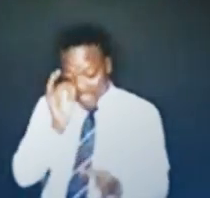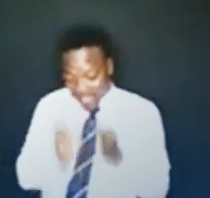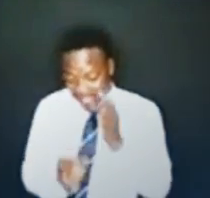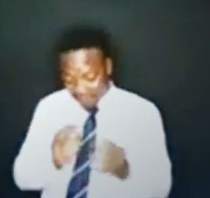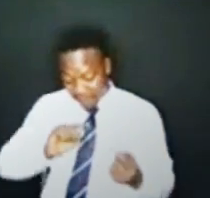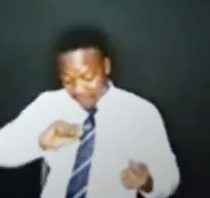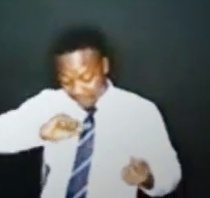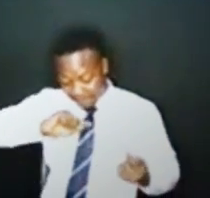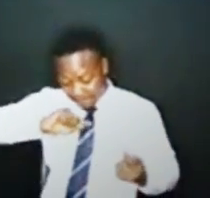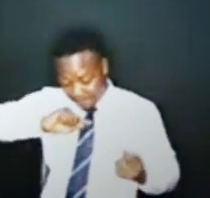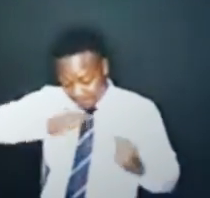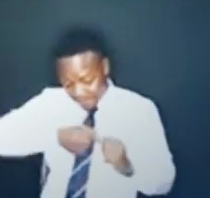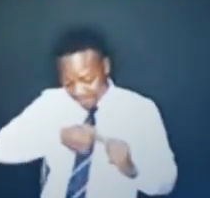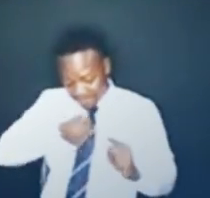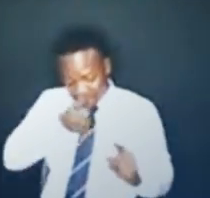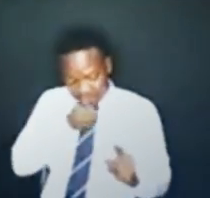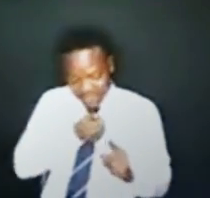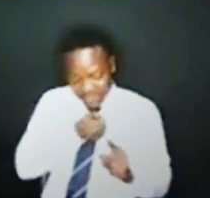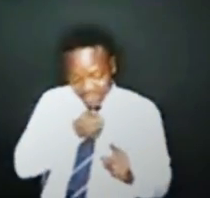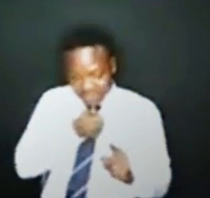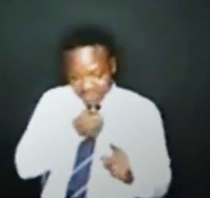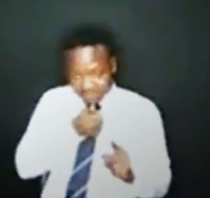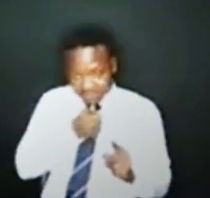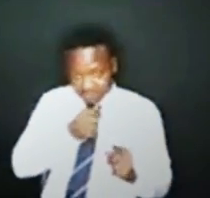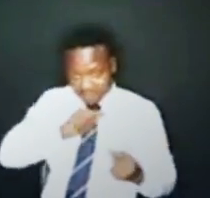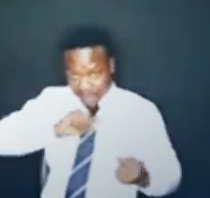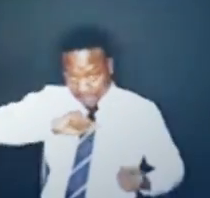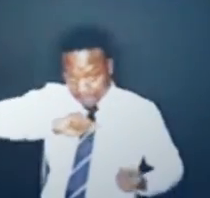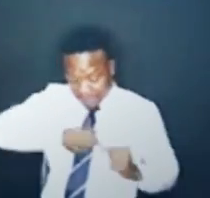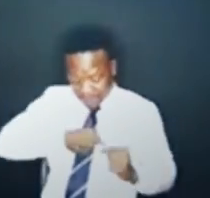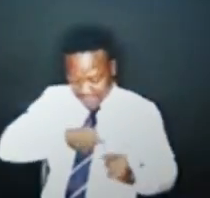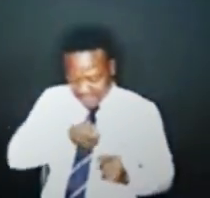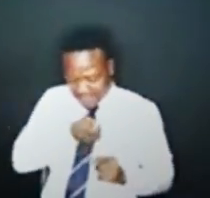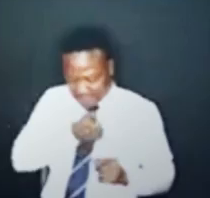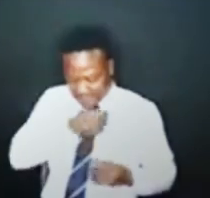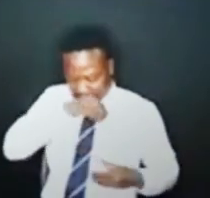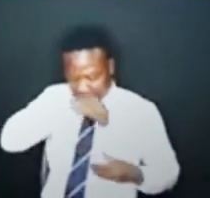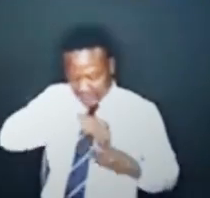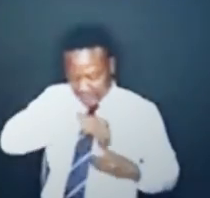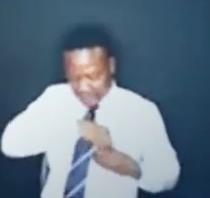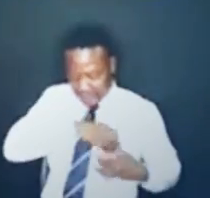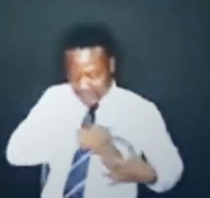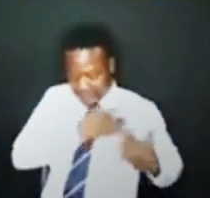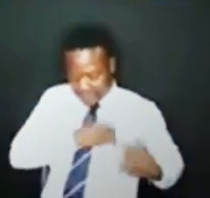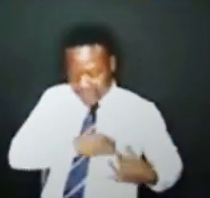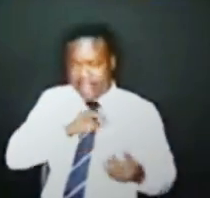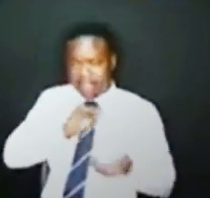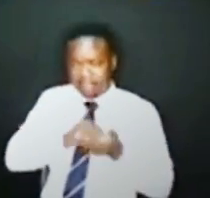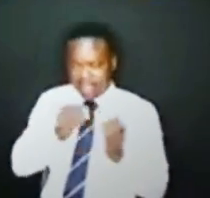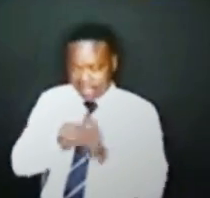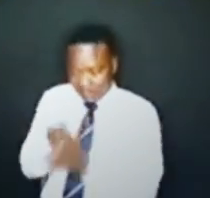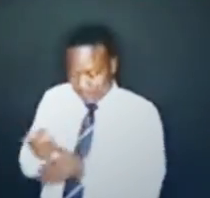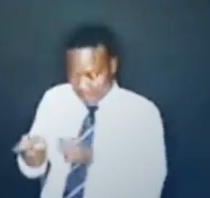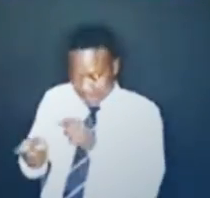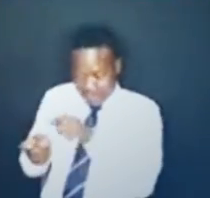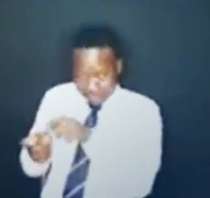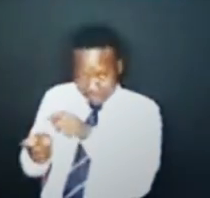bitterness is a seed of resentment in the heart, then prevent this seed from entering